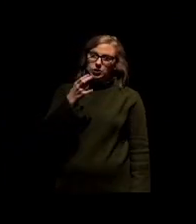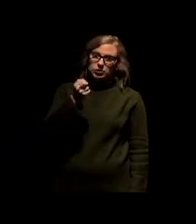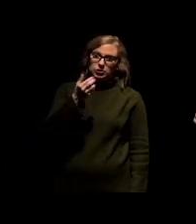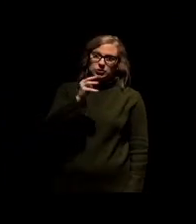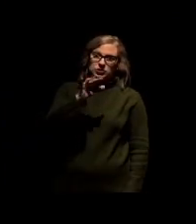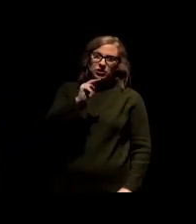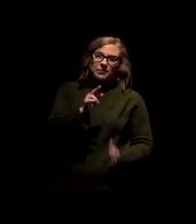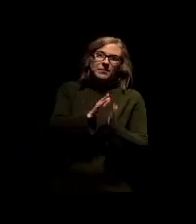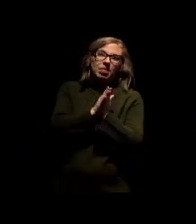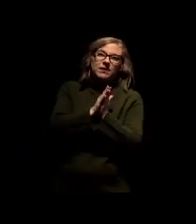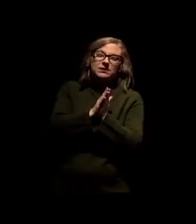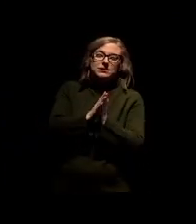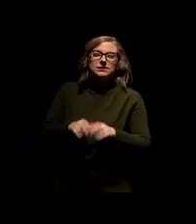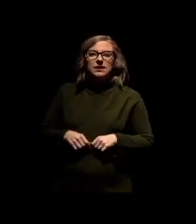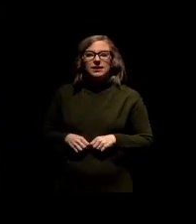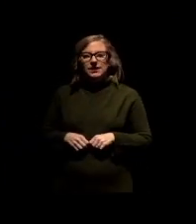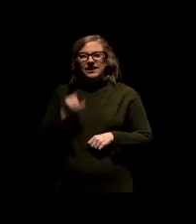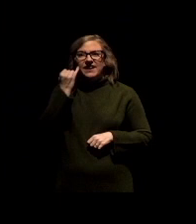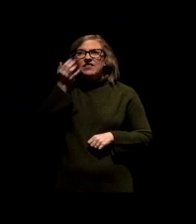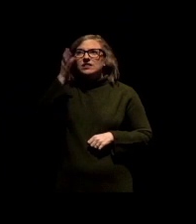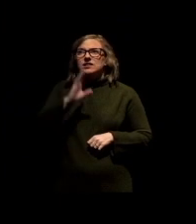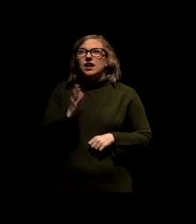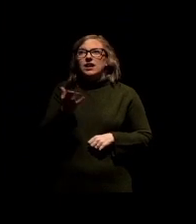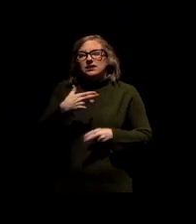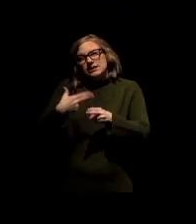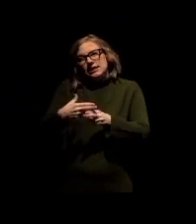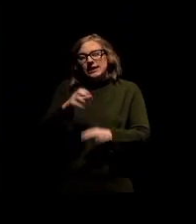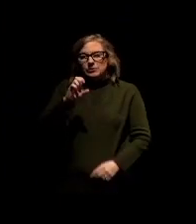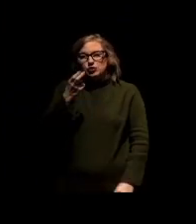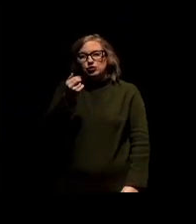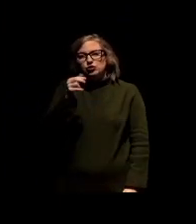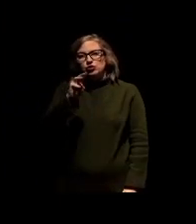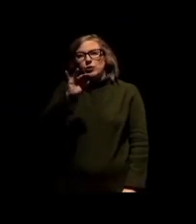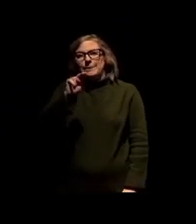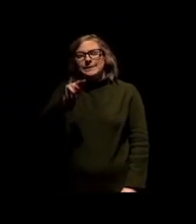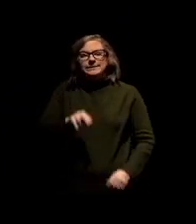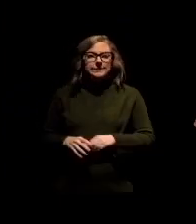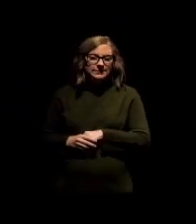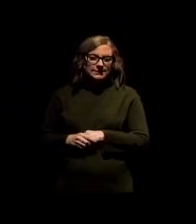please. If there's a God, his name's got to be Charmin.